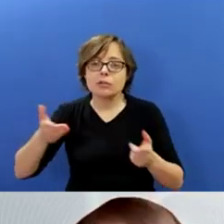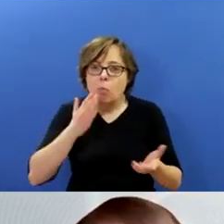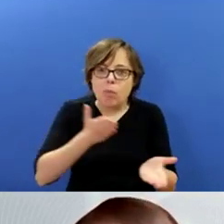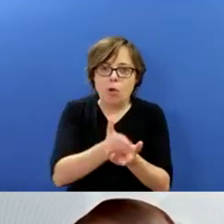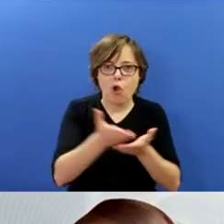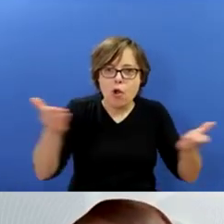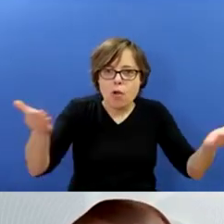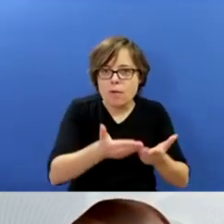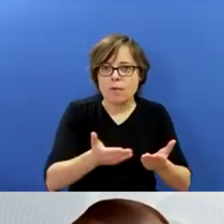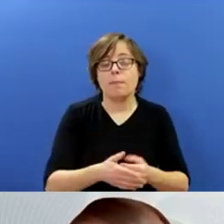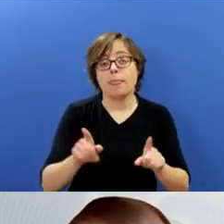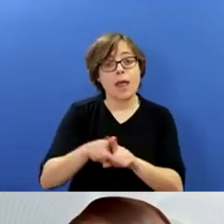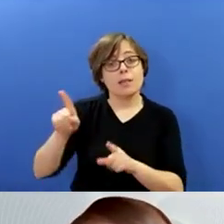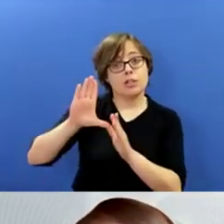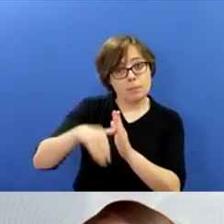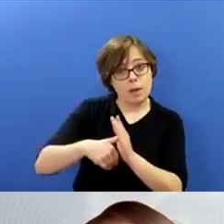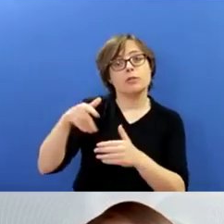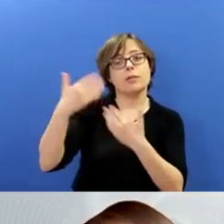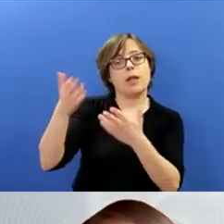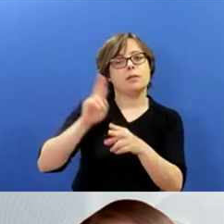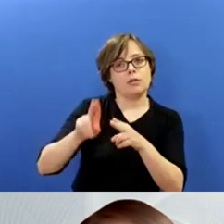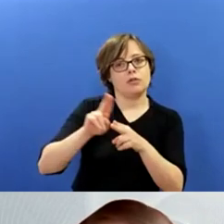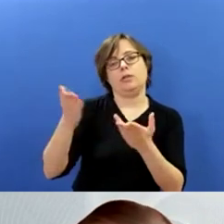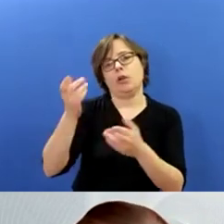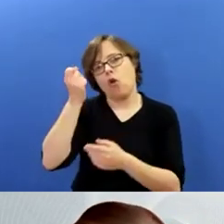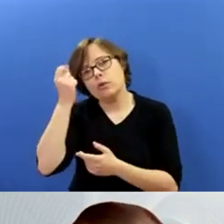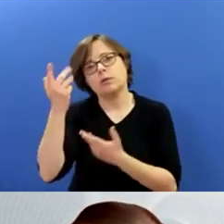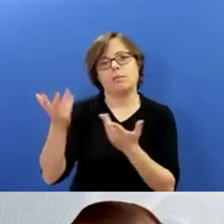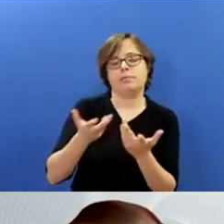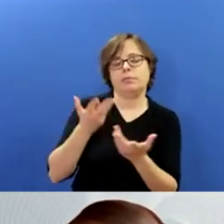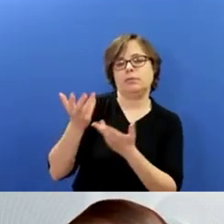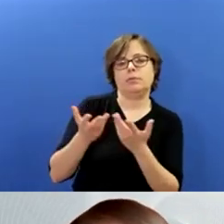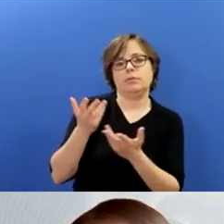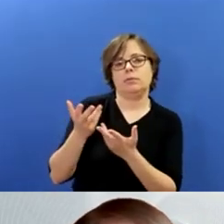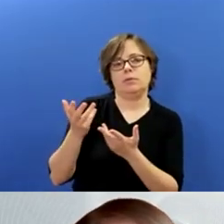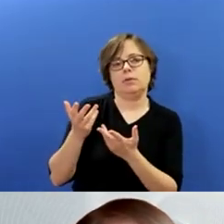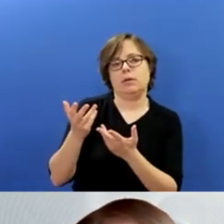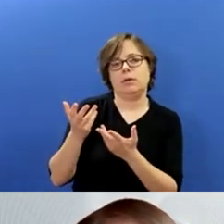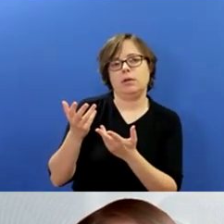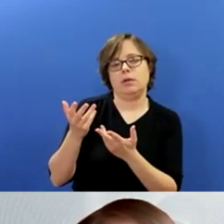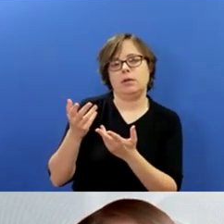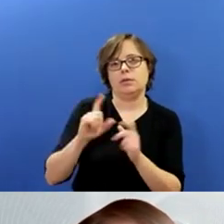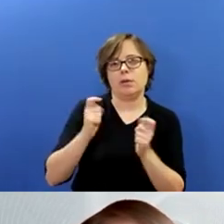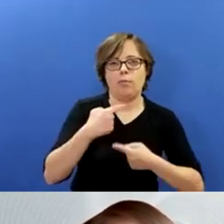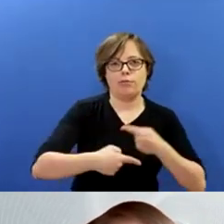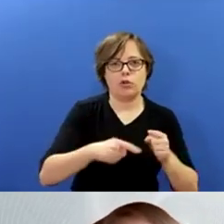and concepts for the renovation process and show them the state of the building stock.